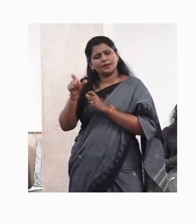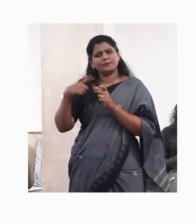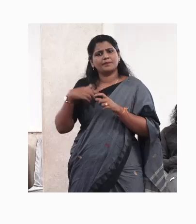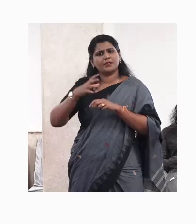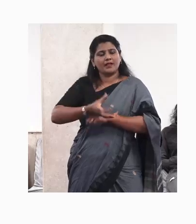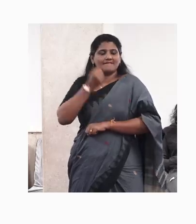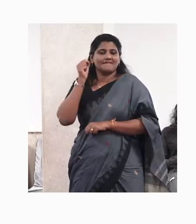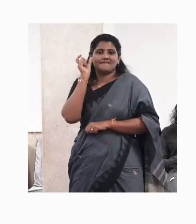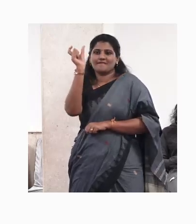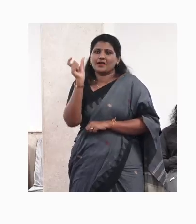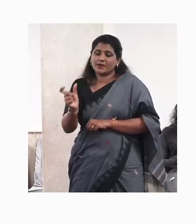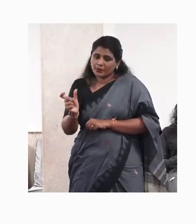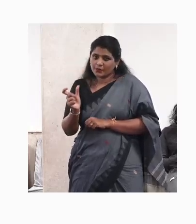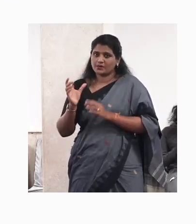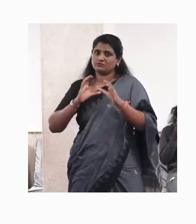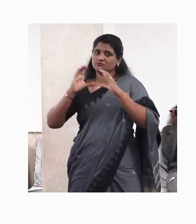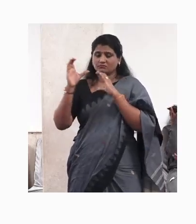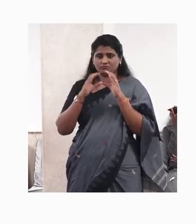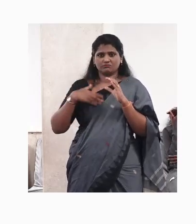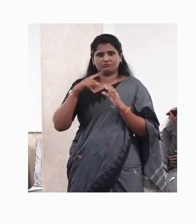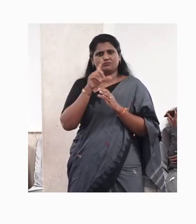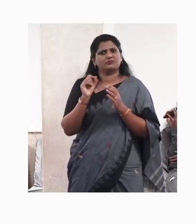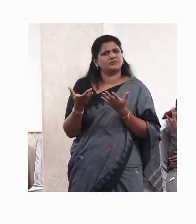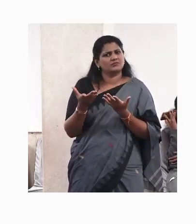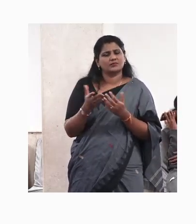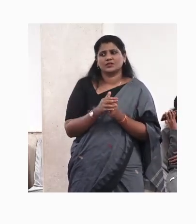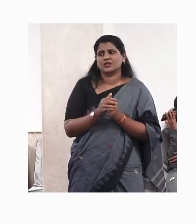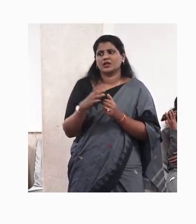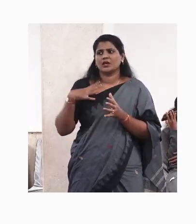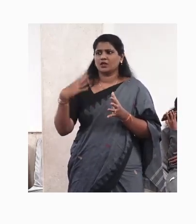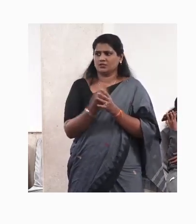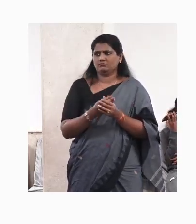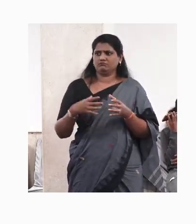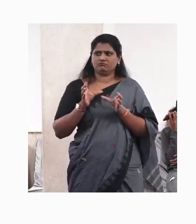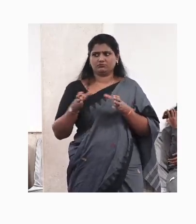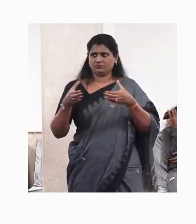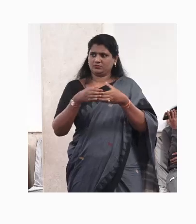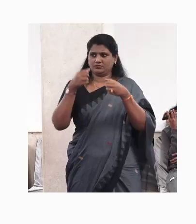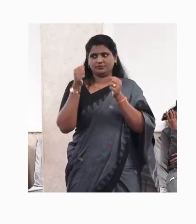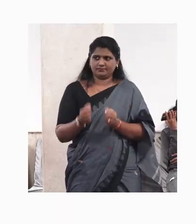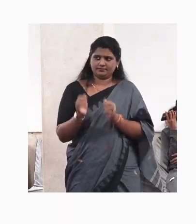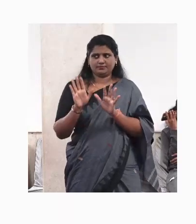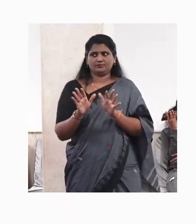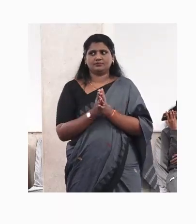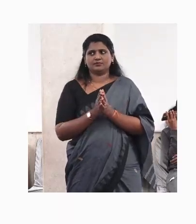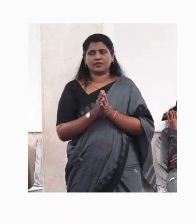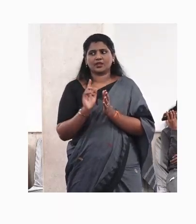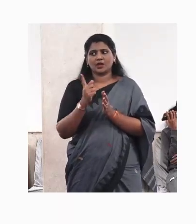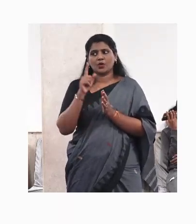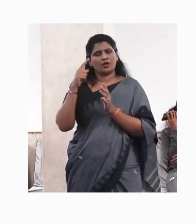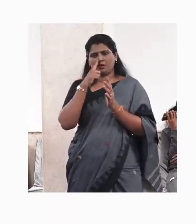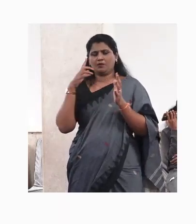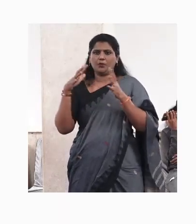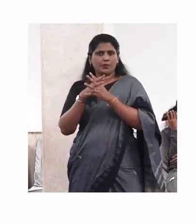to communicate their messages. So for example, when we sat in a group, one of the